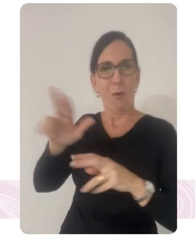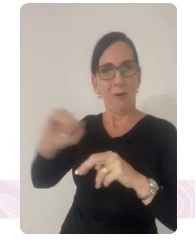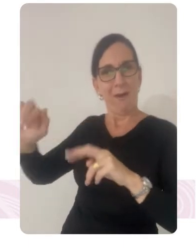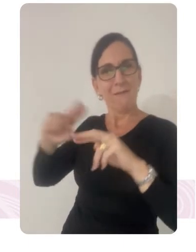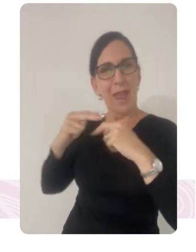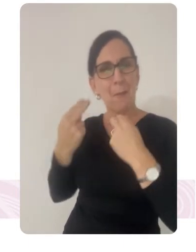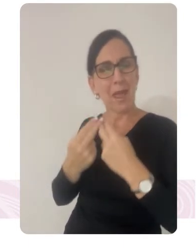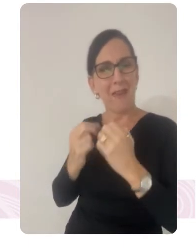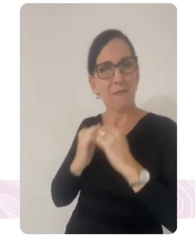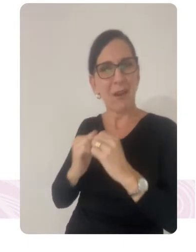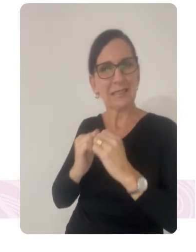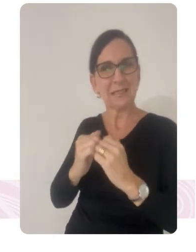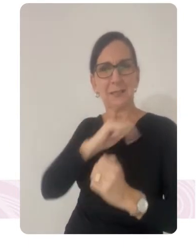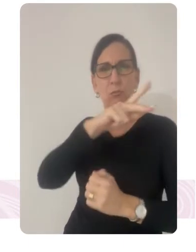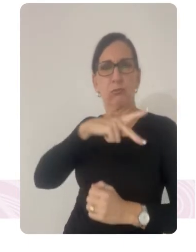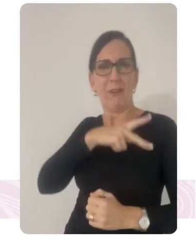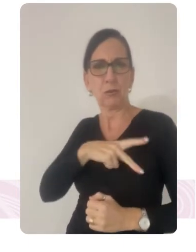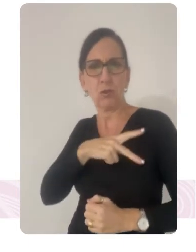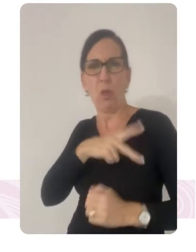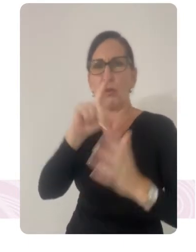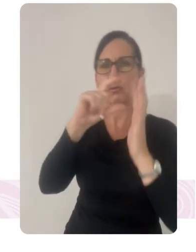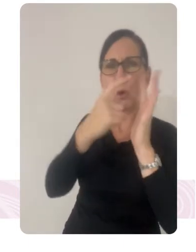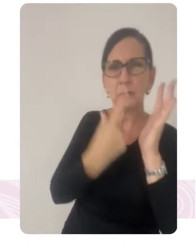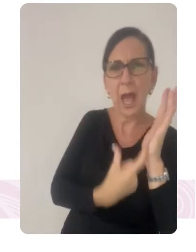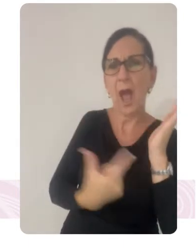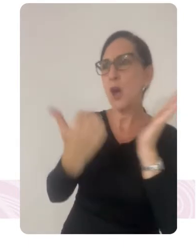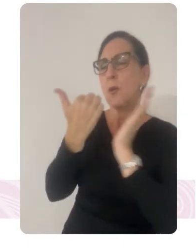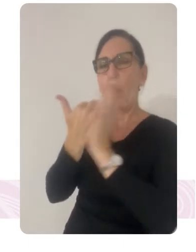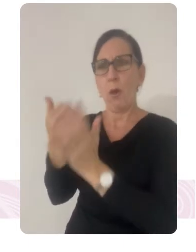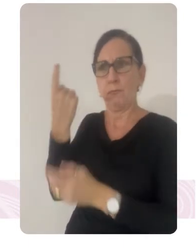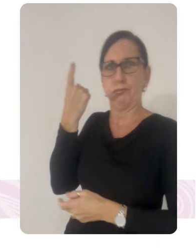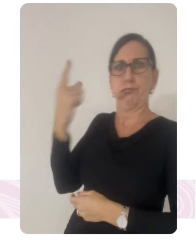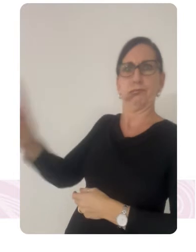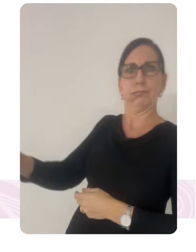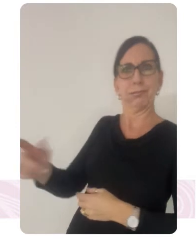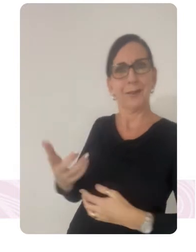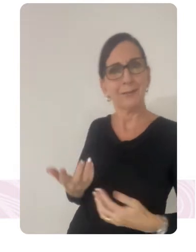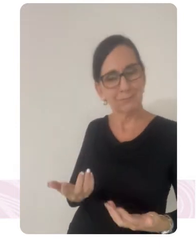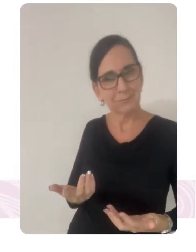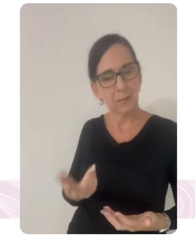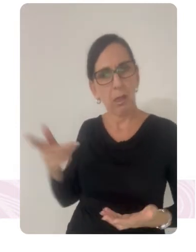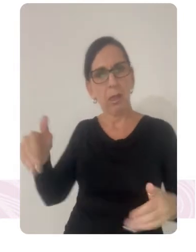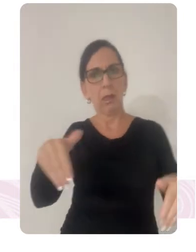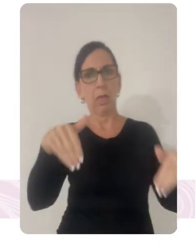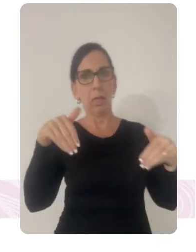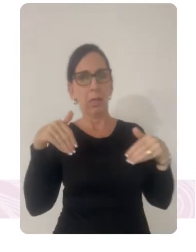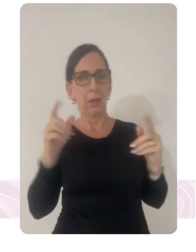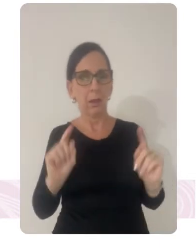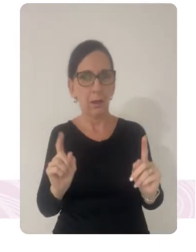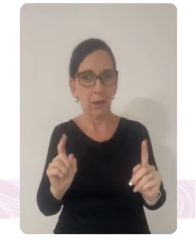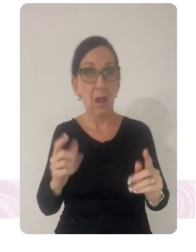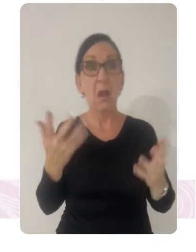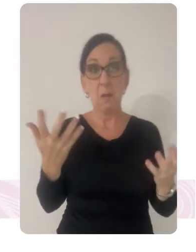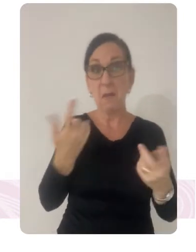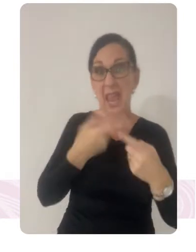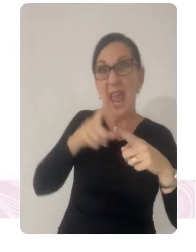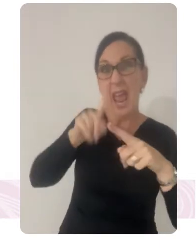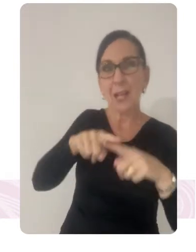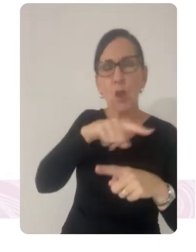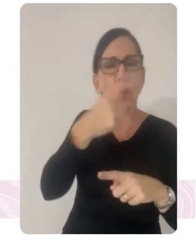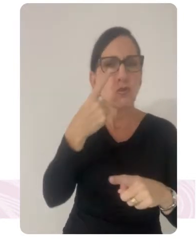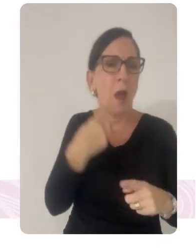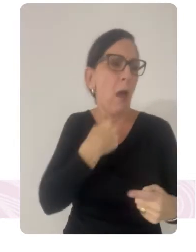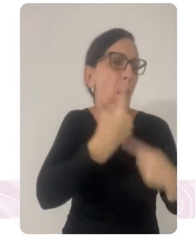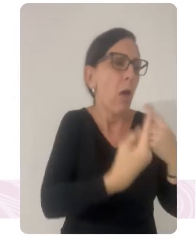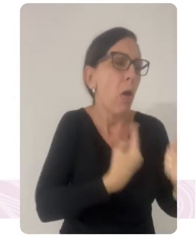the woman from family, friends, practitioners, and other supporters. Further ways may involve the ex-partner trying